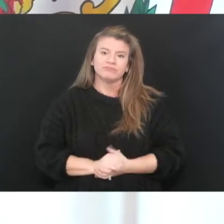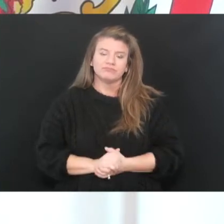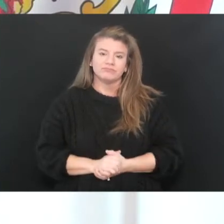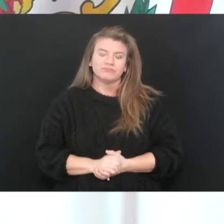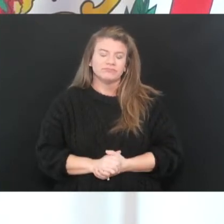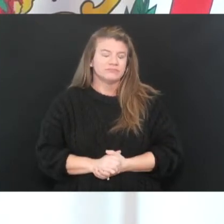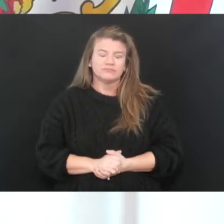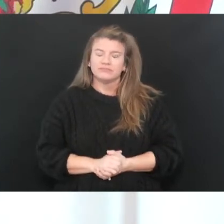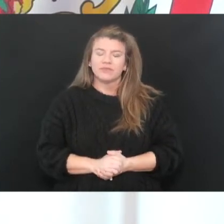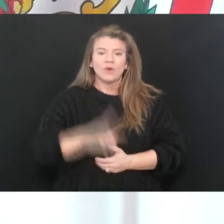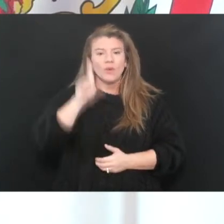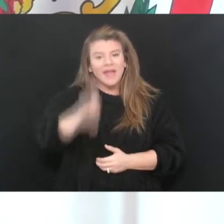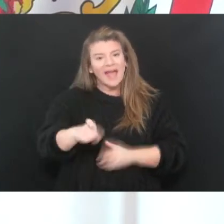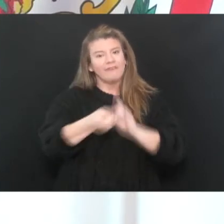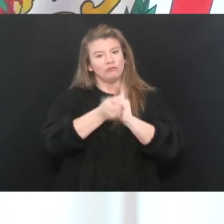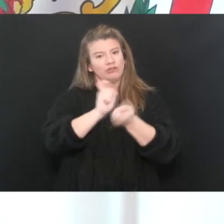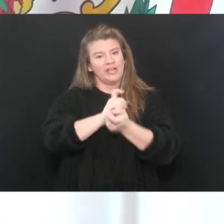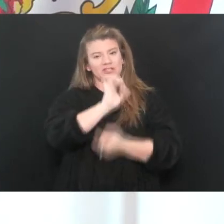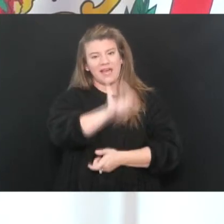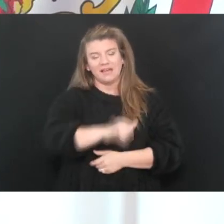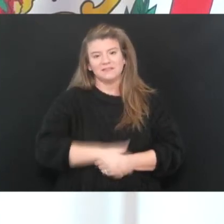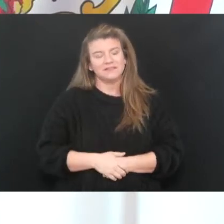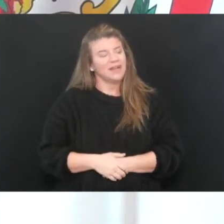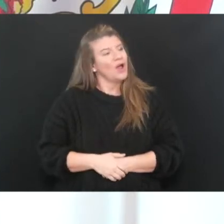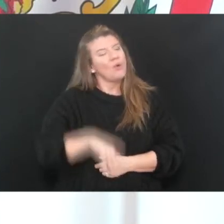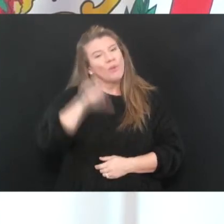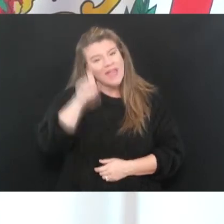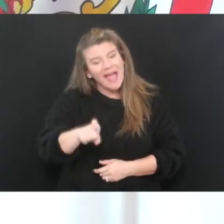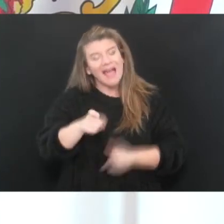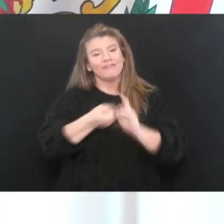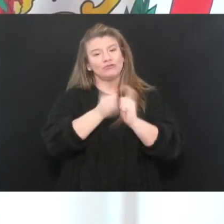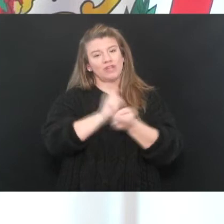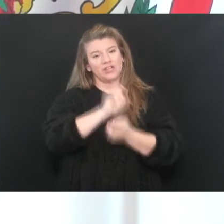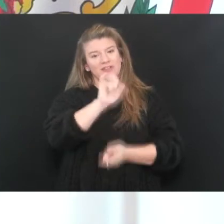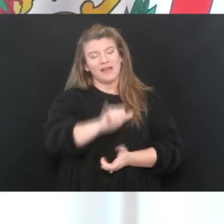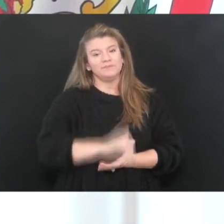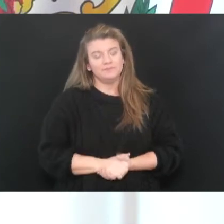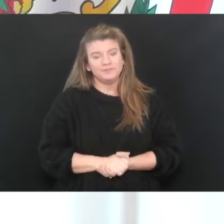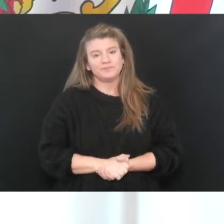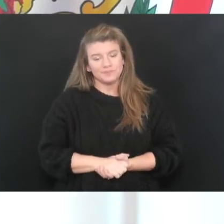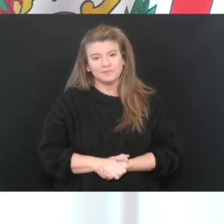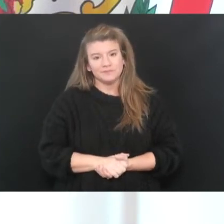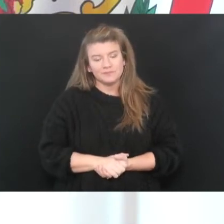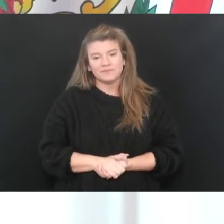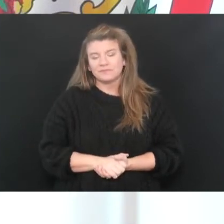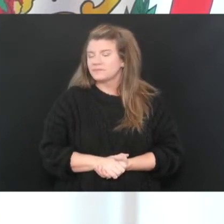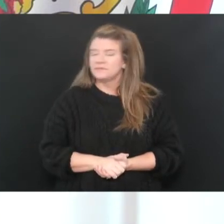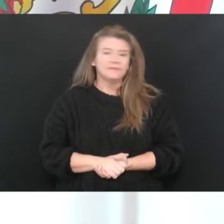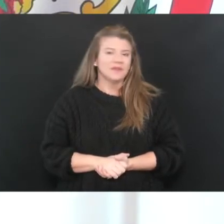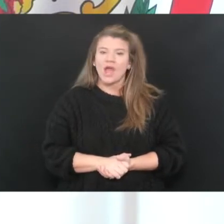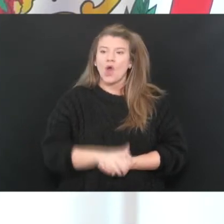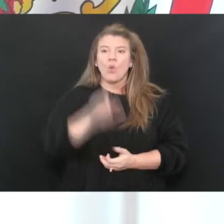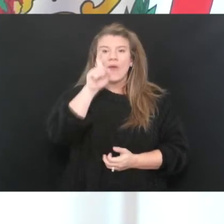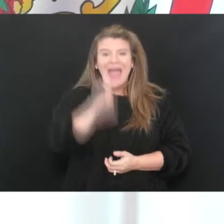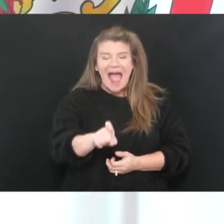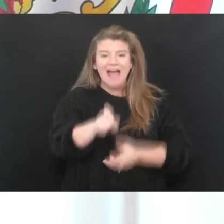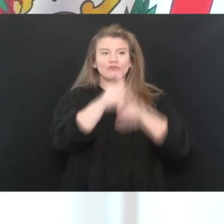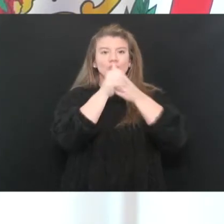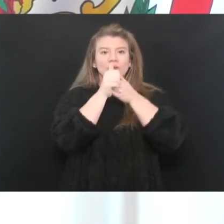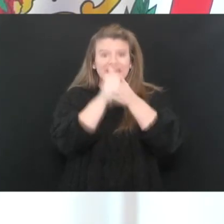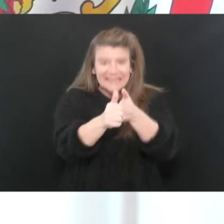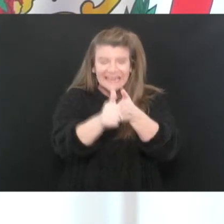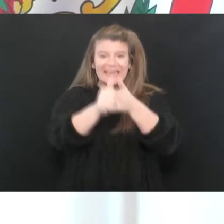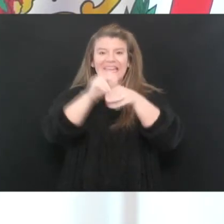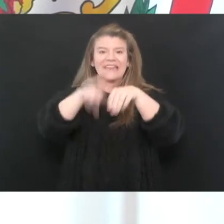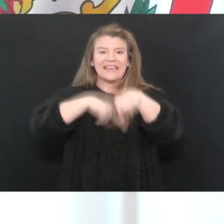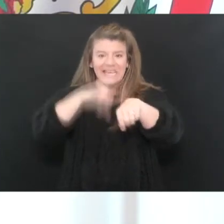got to change that, don't we, Kenny? We have got to change that. We have got to absolutely lead the way of the